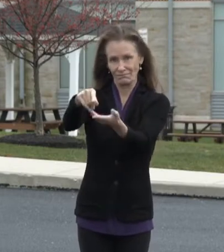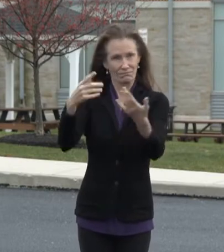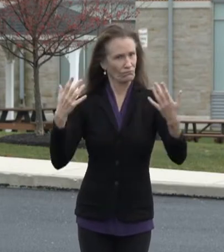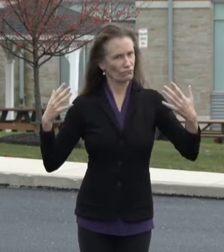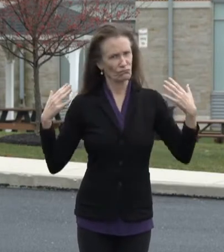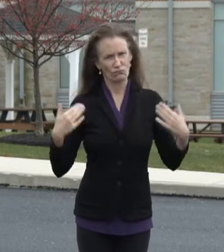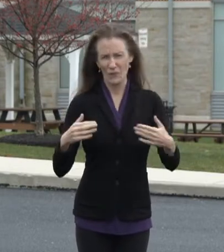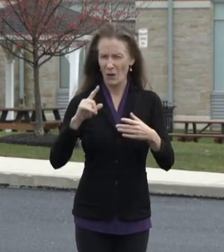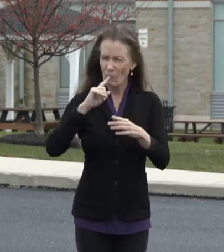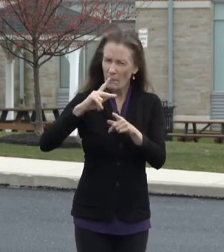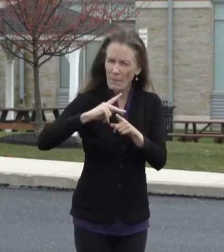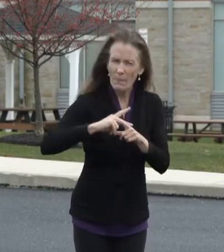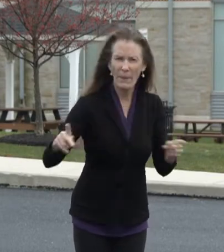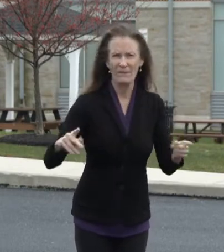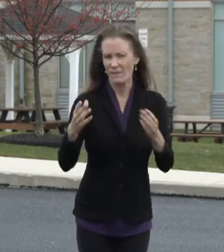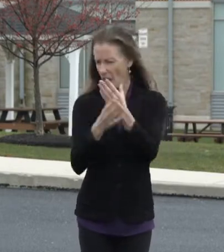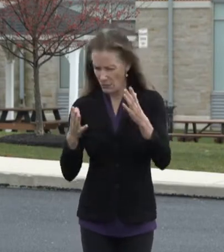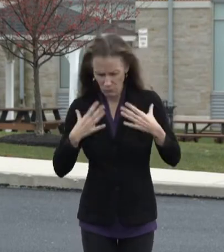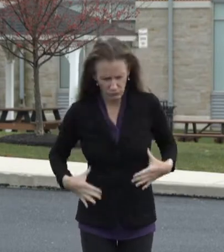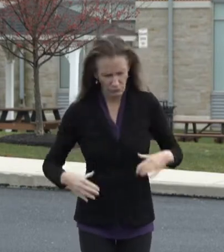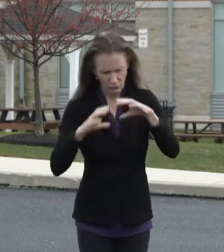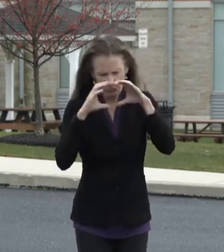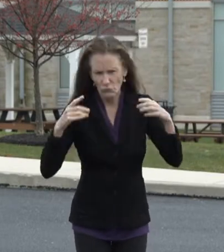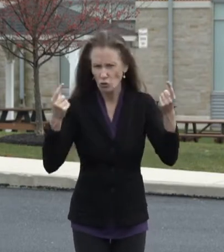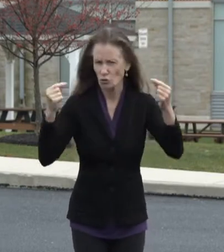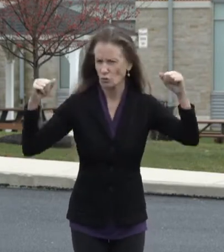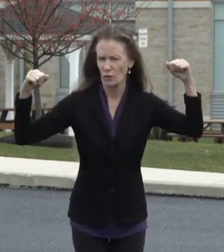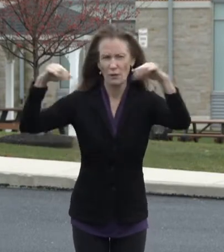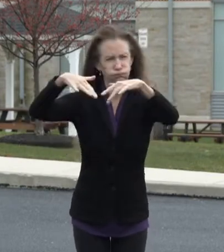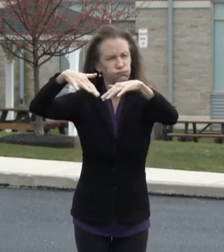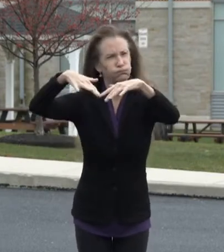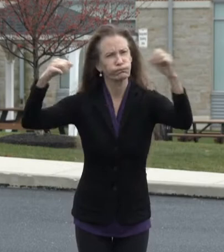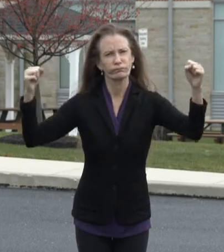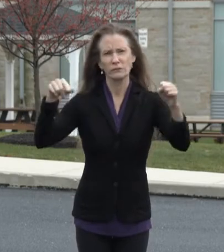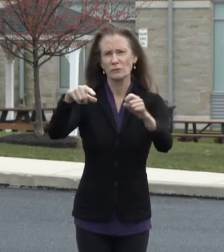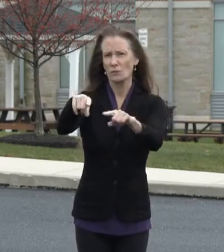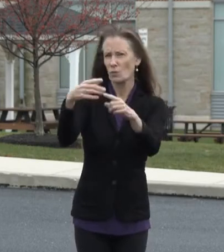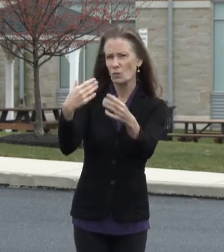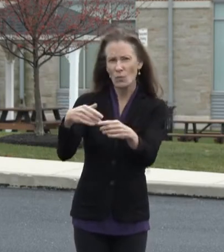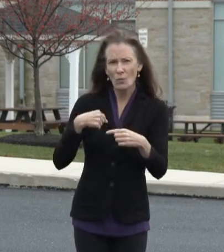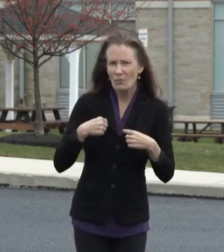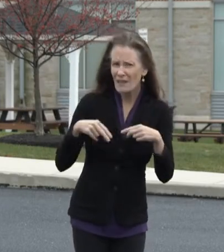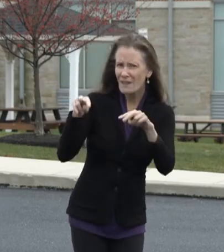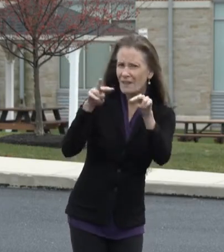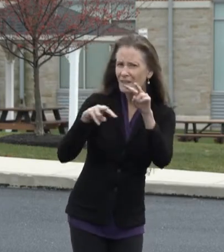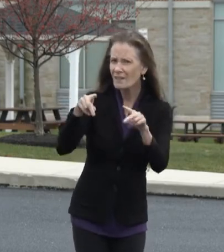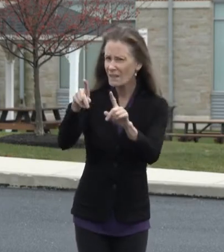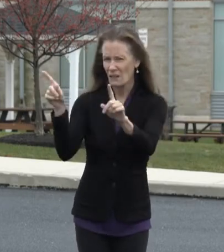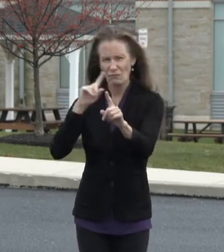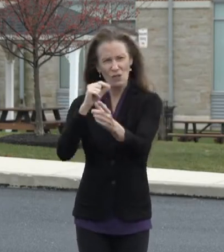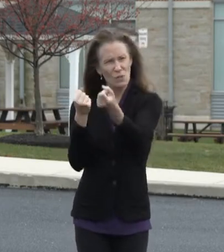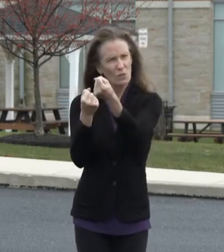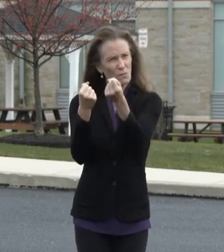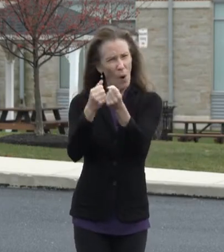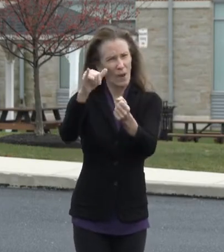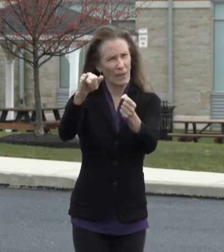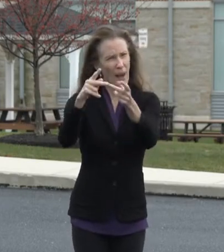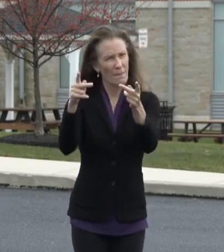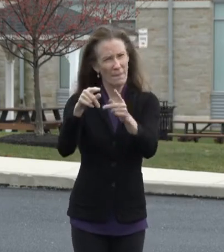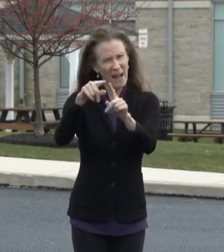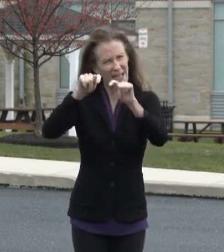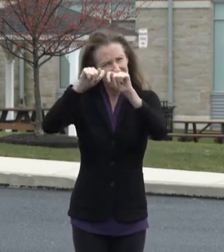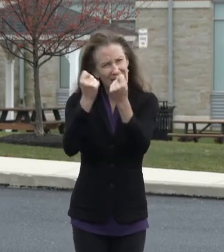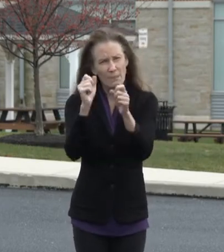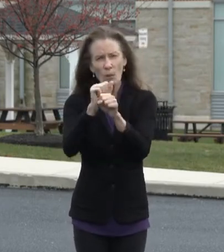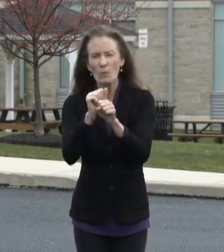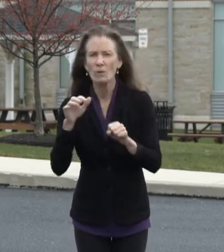help. Without their hand and glove approach to support and team-building leadership, Grove Manor would have